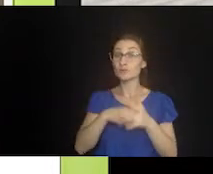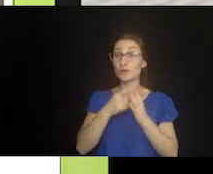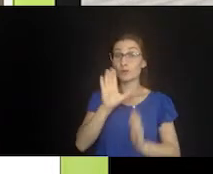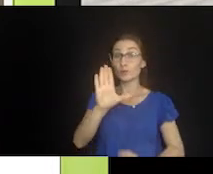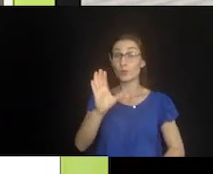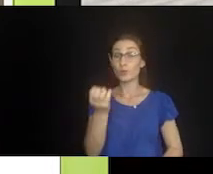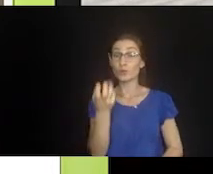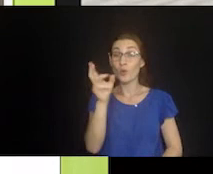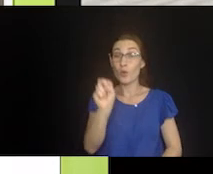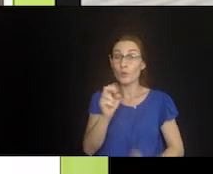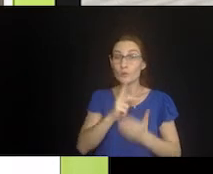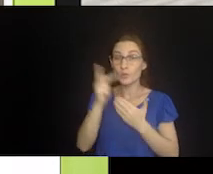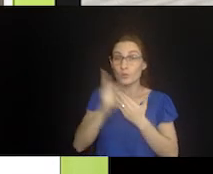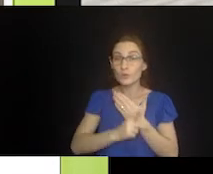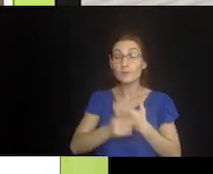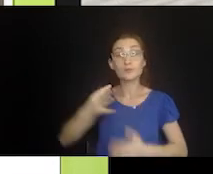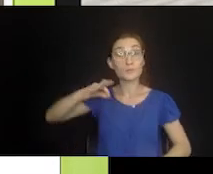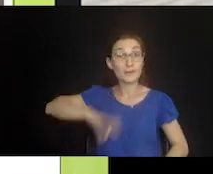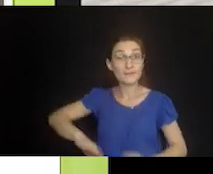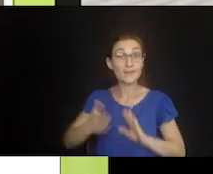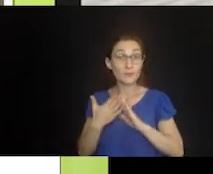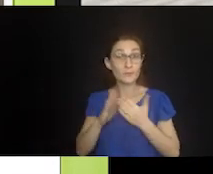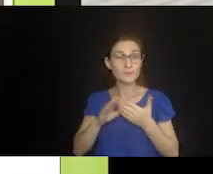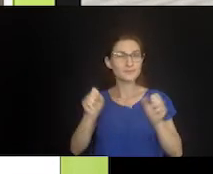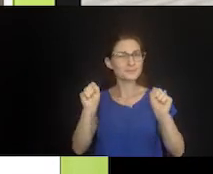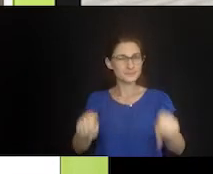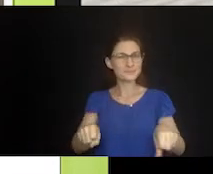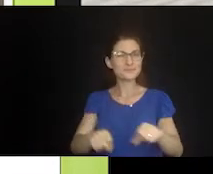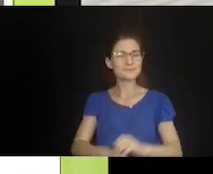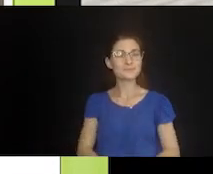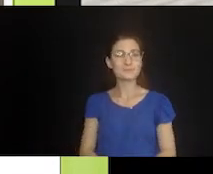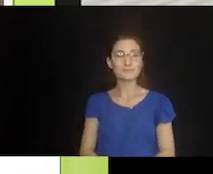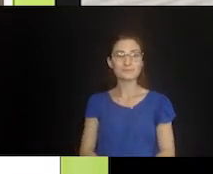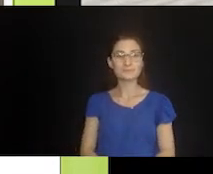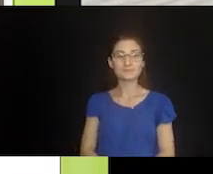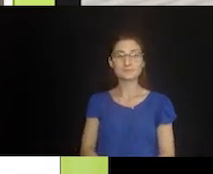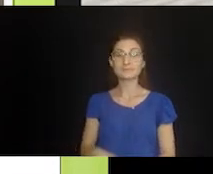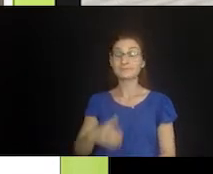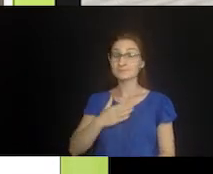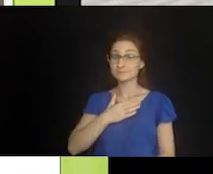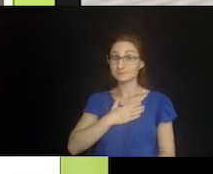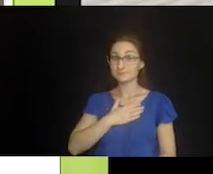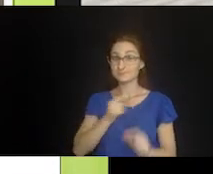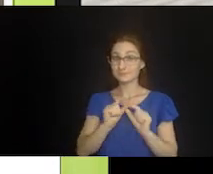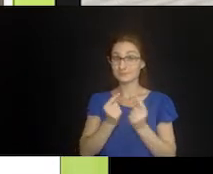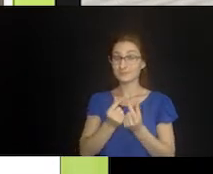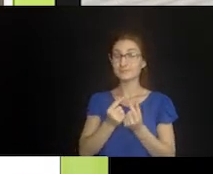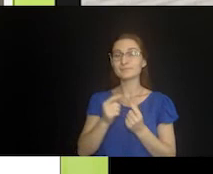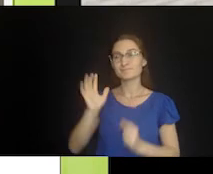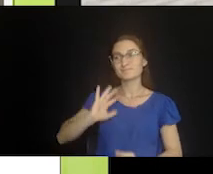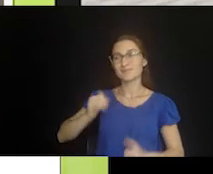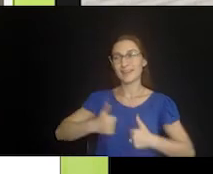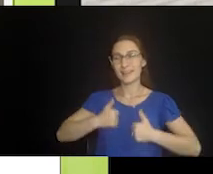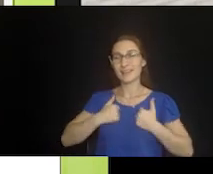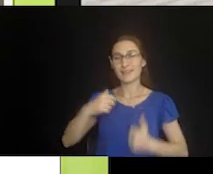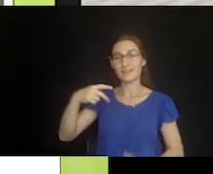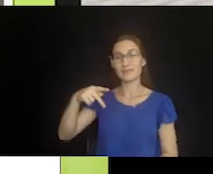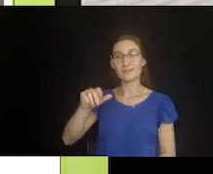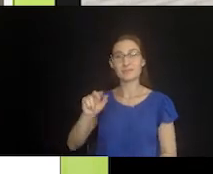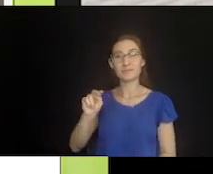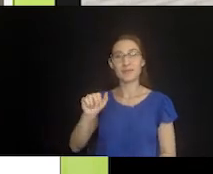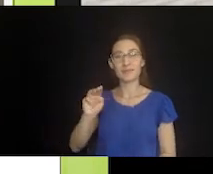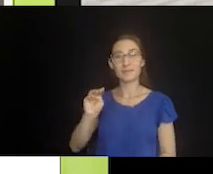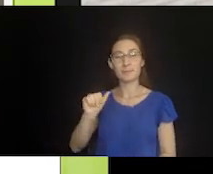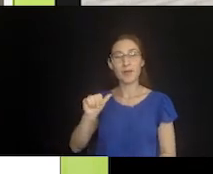And on the other hand, you can start your own programs to benefit the community. I know that my group, when